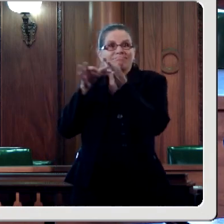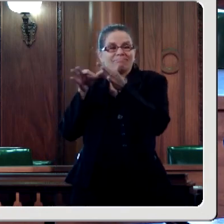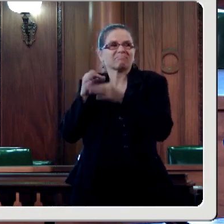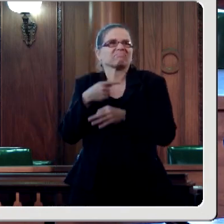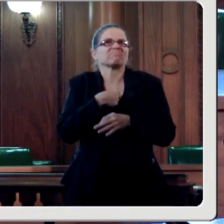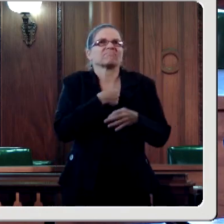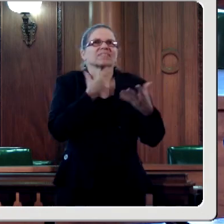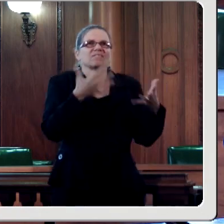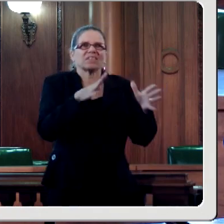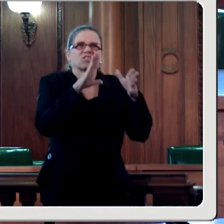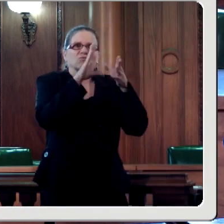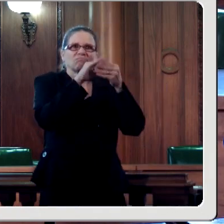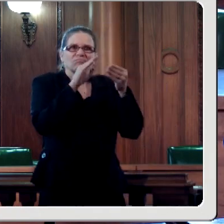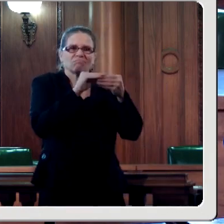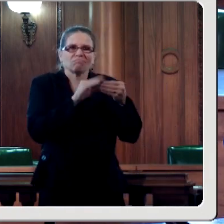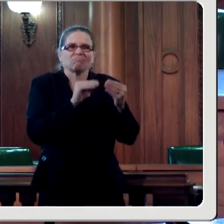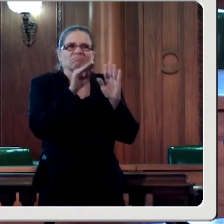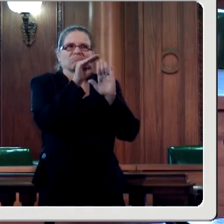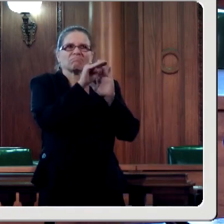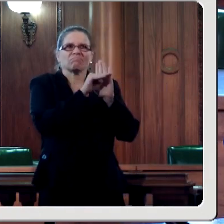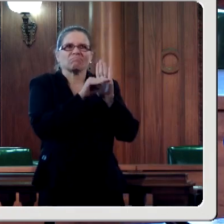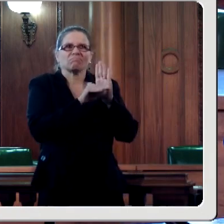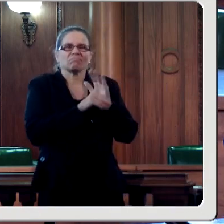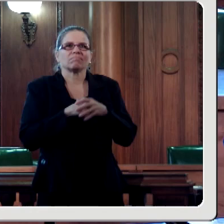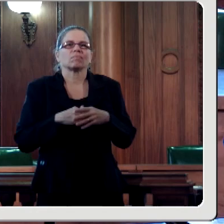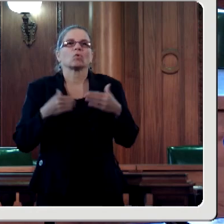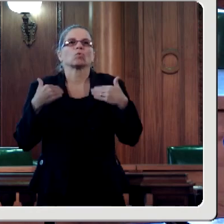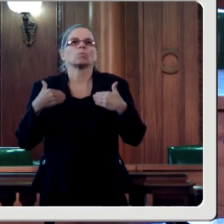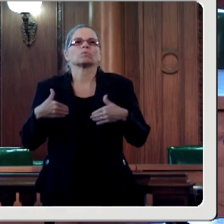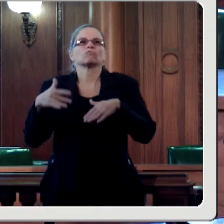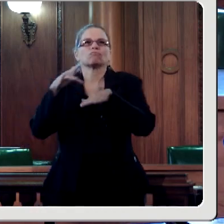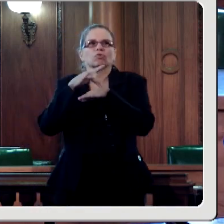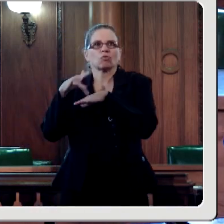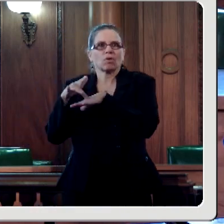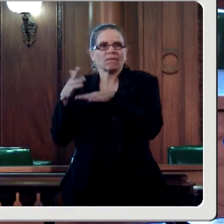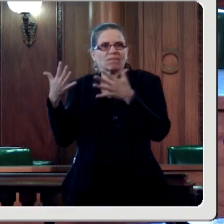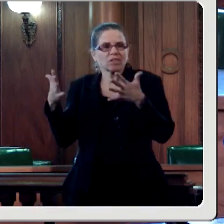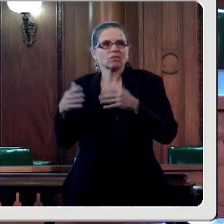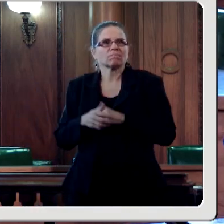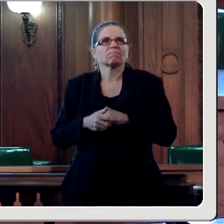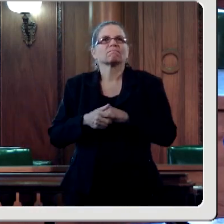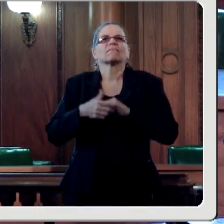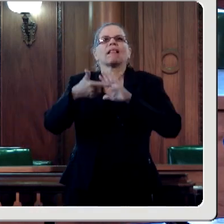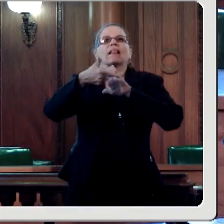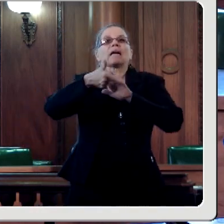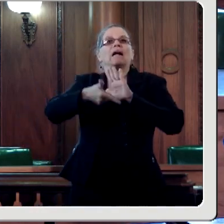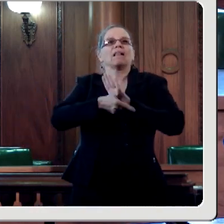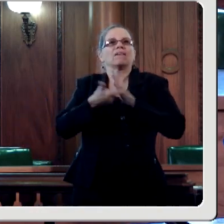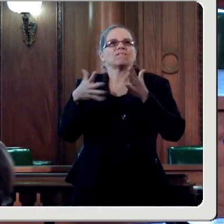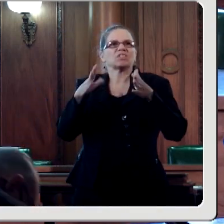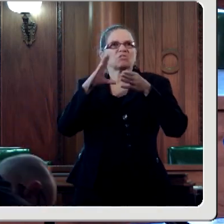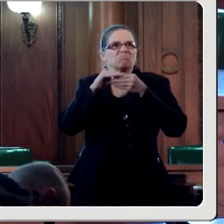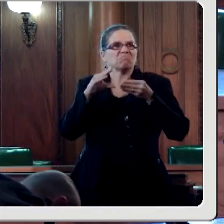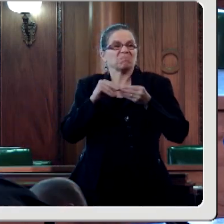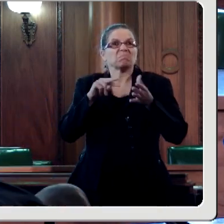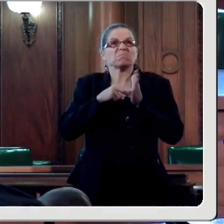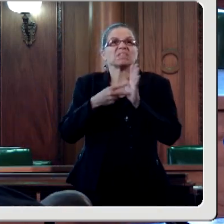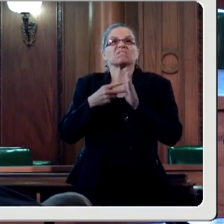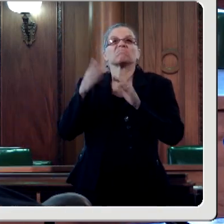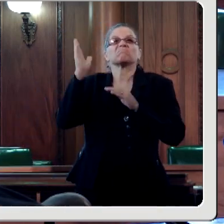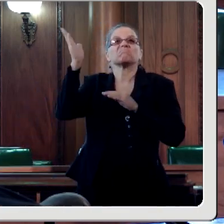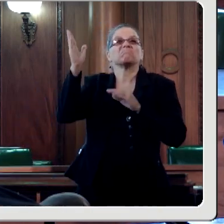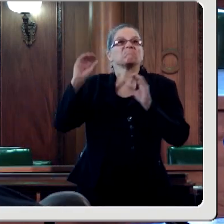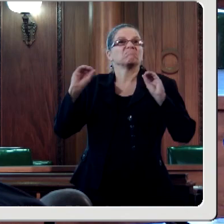legal, labor, and HR from Solicitor Pakula and Attorney Bill Mahoney. So with that, I will open it up to